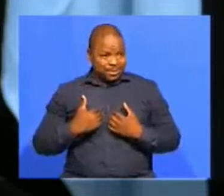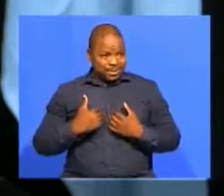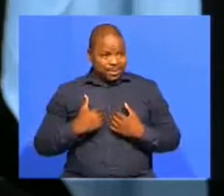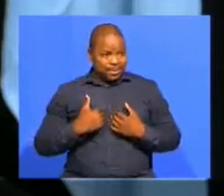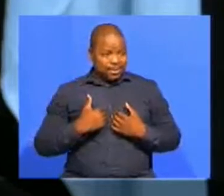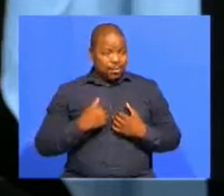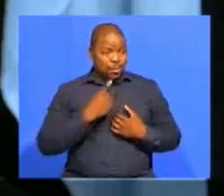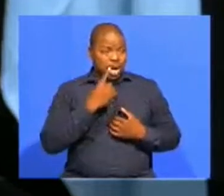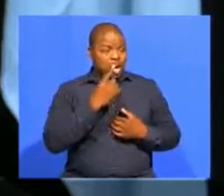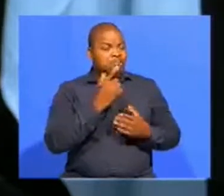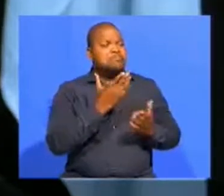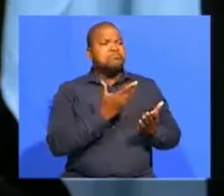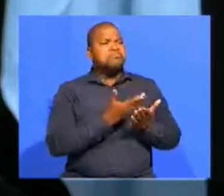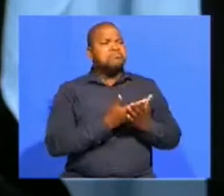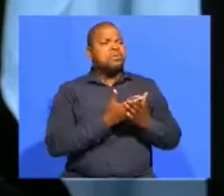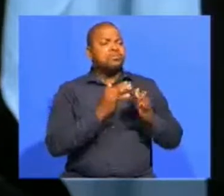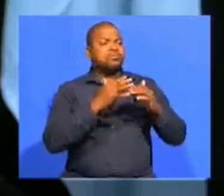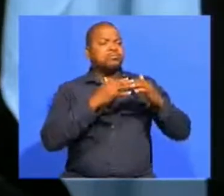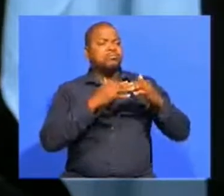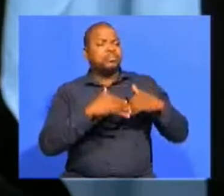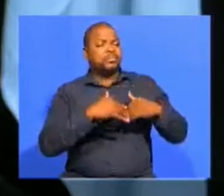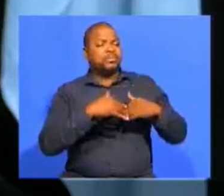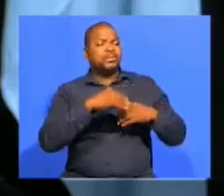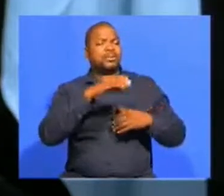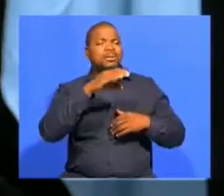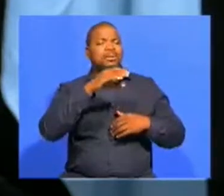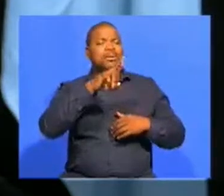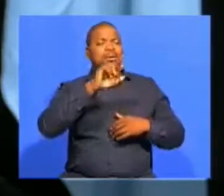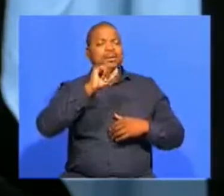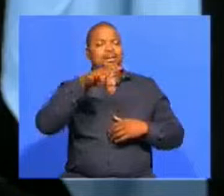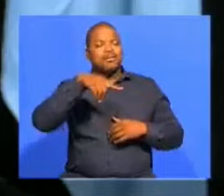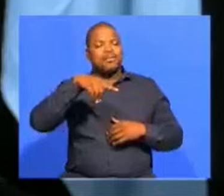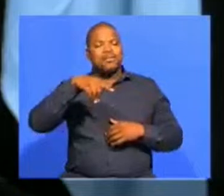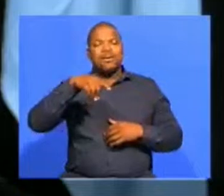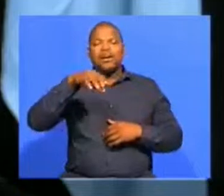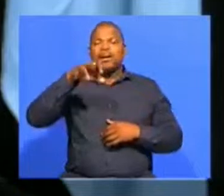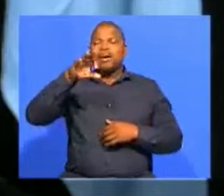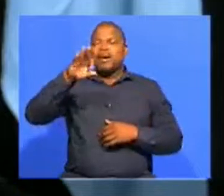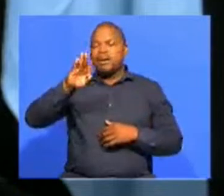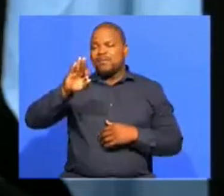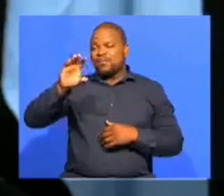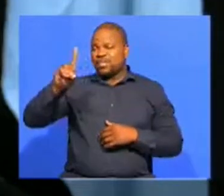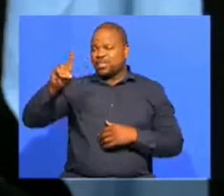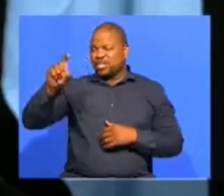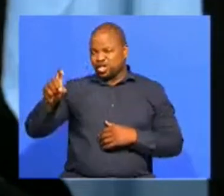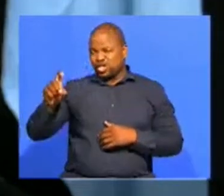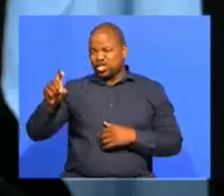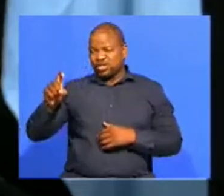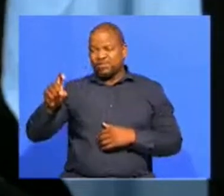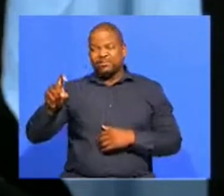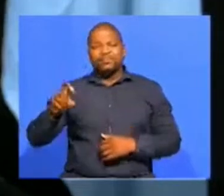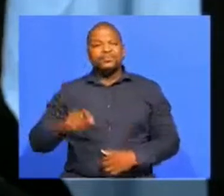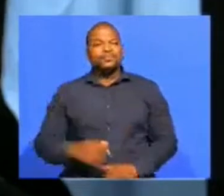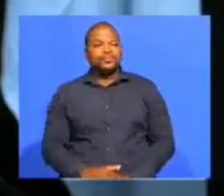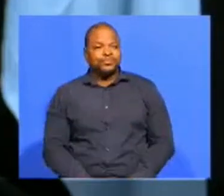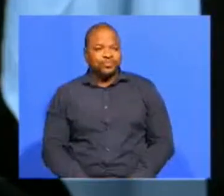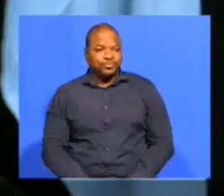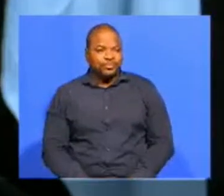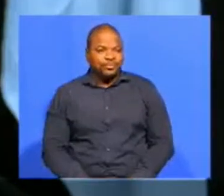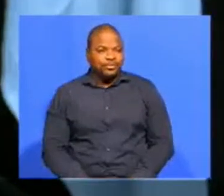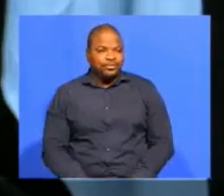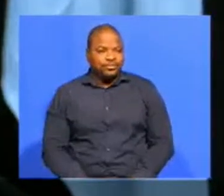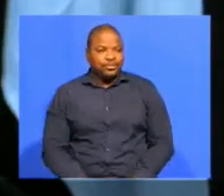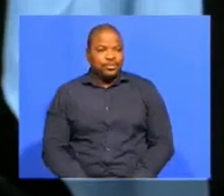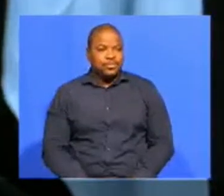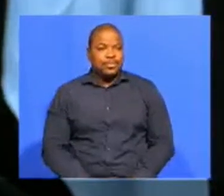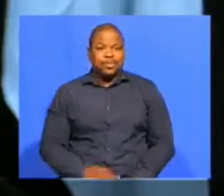the major collapses in the crypto world was FTX. They happened to be headquartered in the Bahamas.